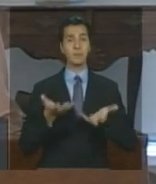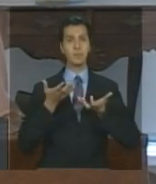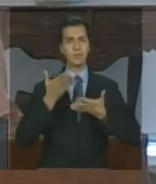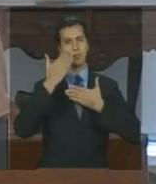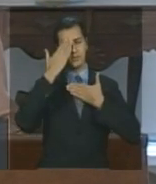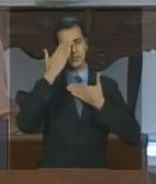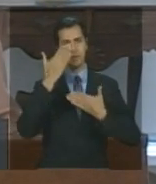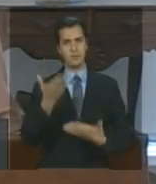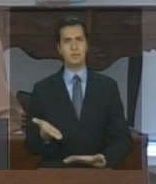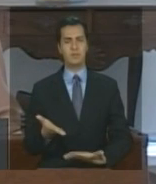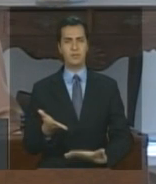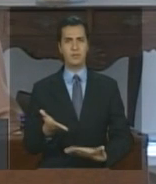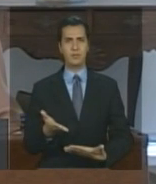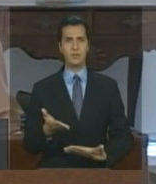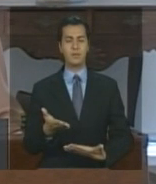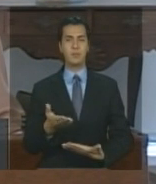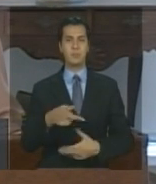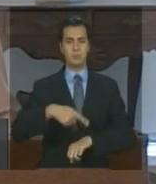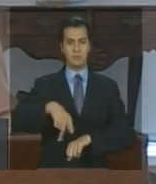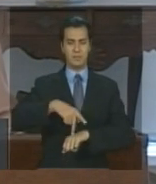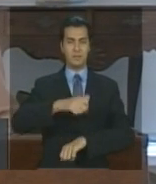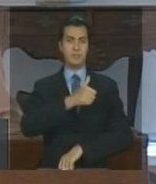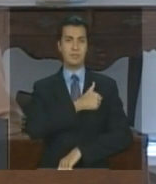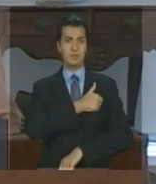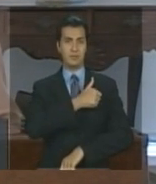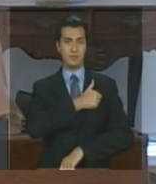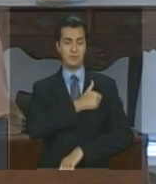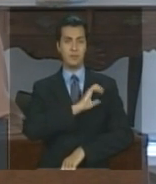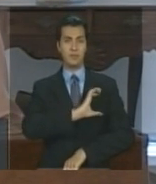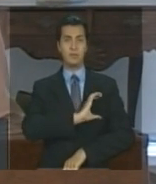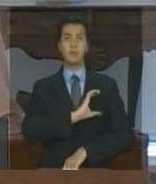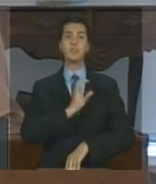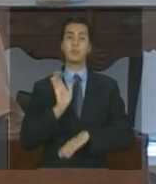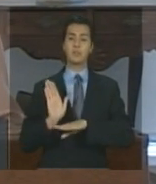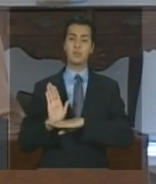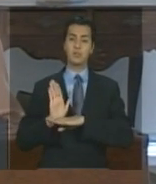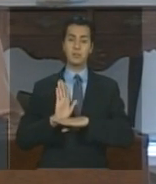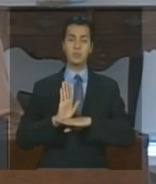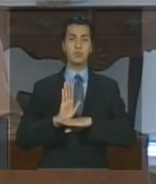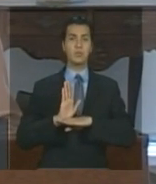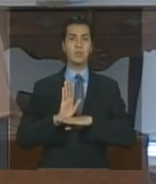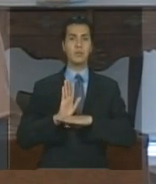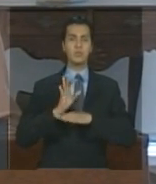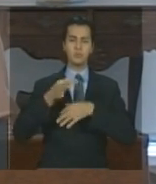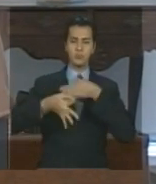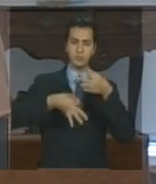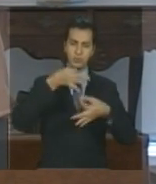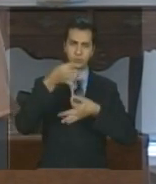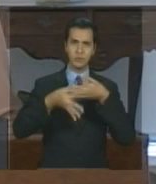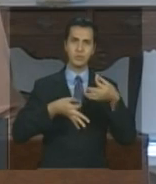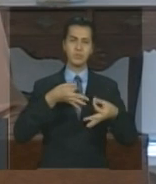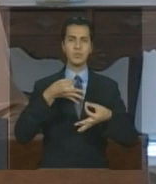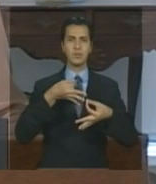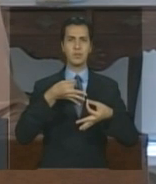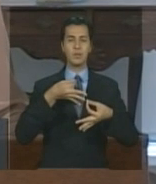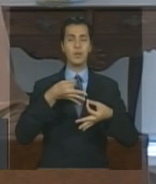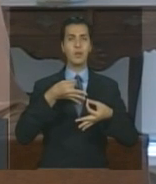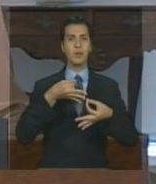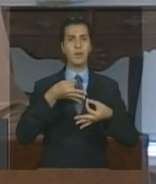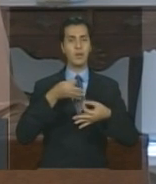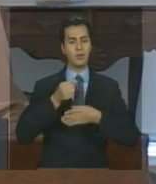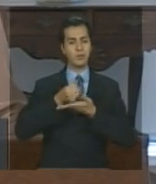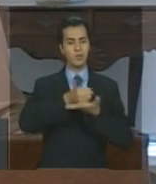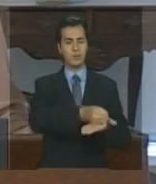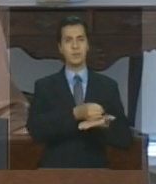o Canadá, através das palavras do governador-geral, dá ao programa Ciência Sem Fronteira. I would